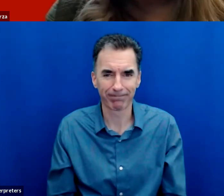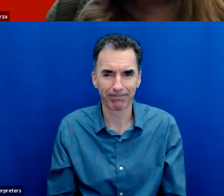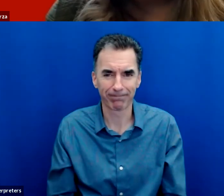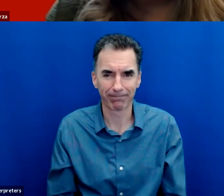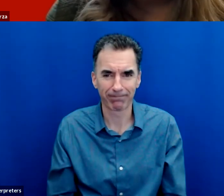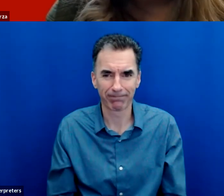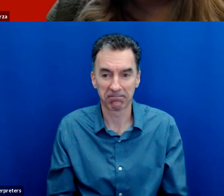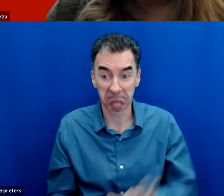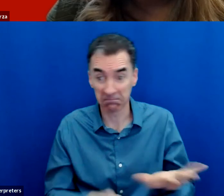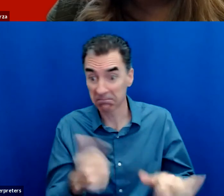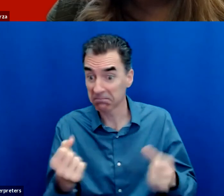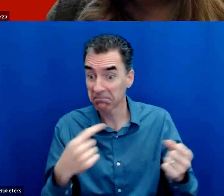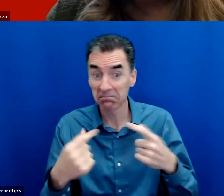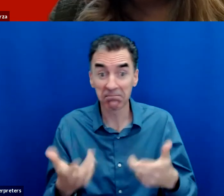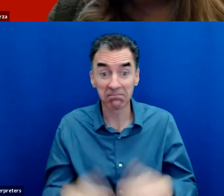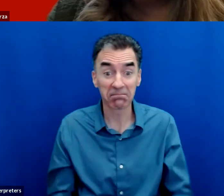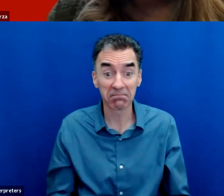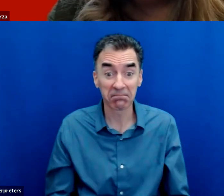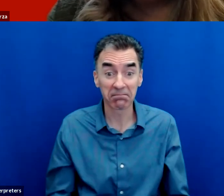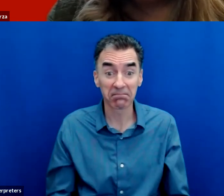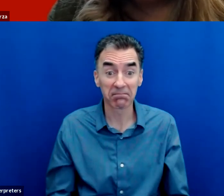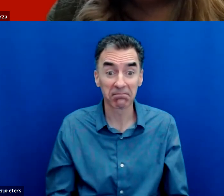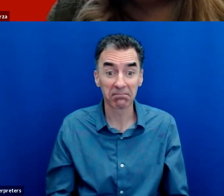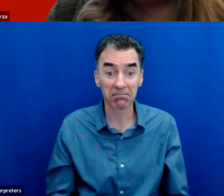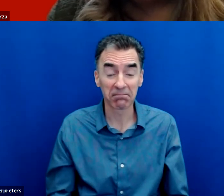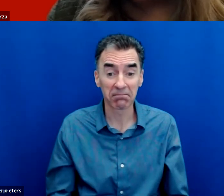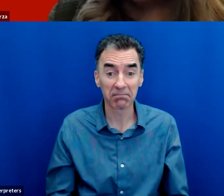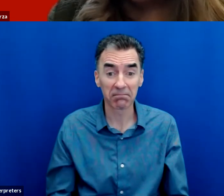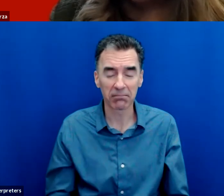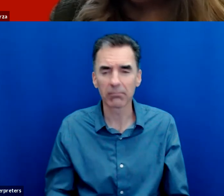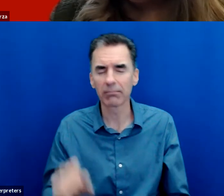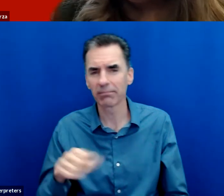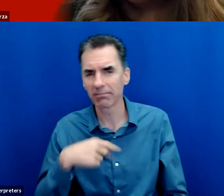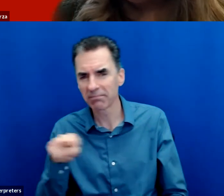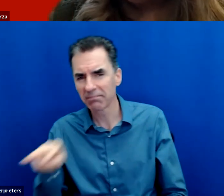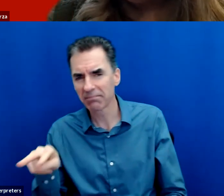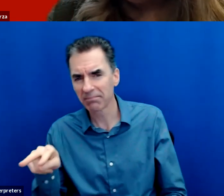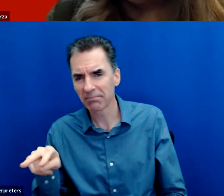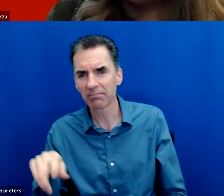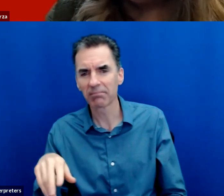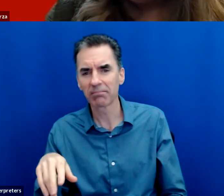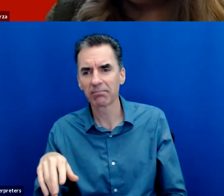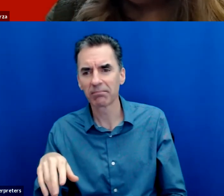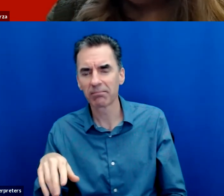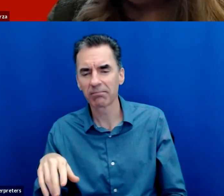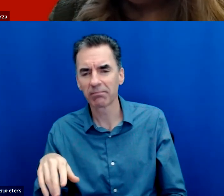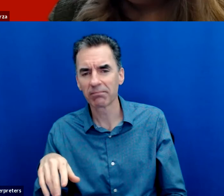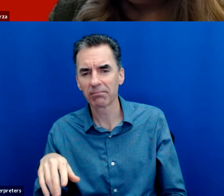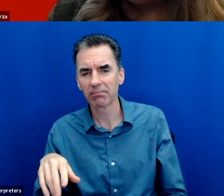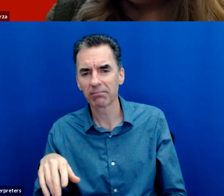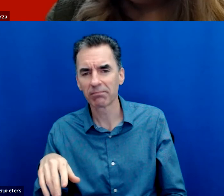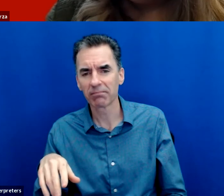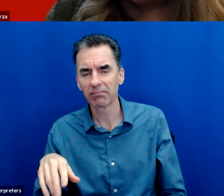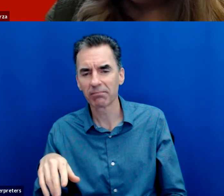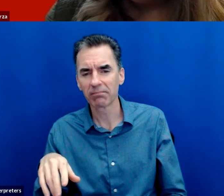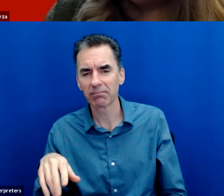Yeah, anything else you can think of, Raina? I saw Mark has a question. Yeah. Sorry, Raina. I stepped on you. It's okay.